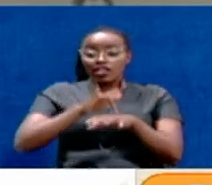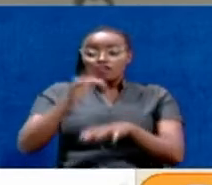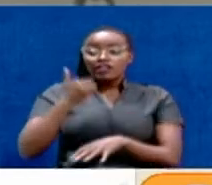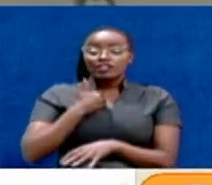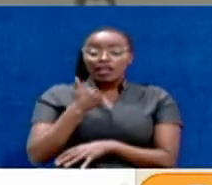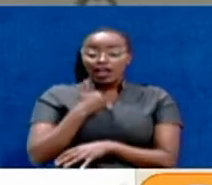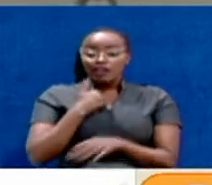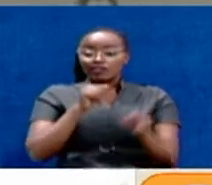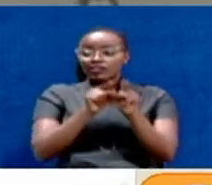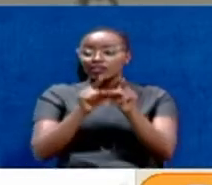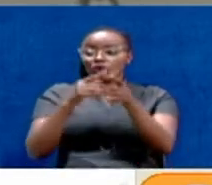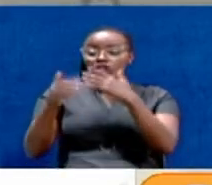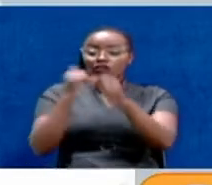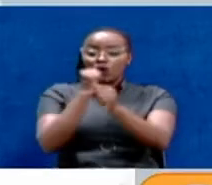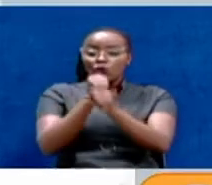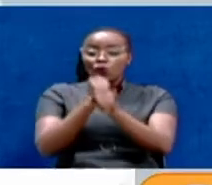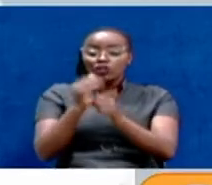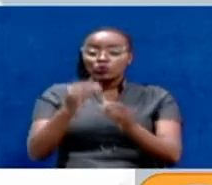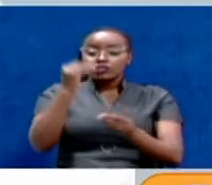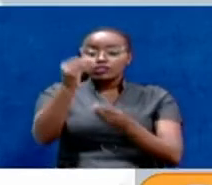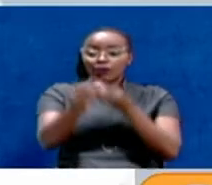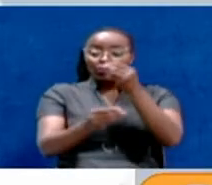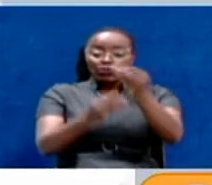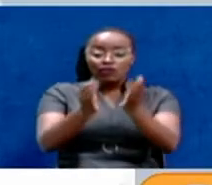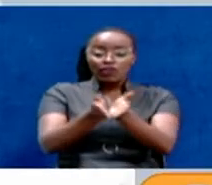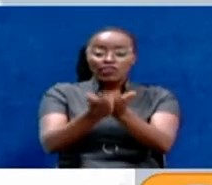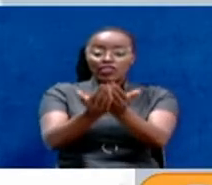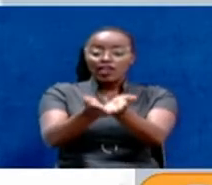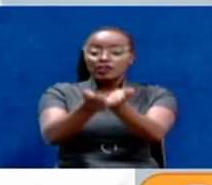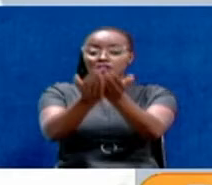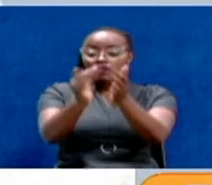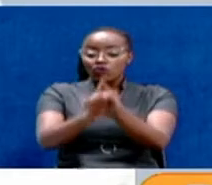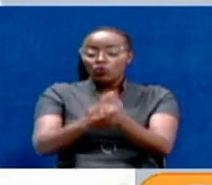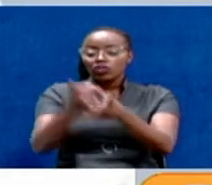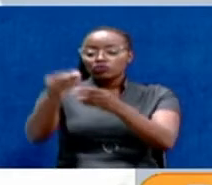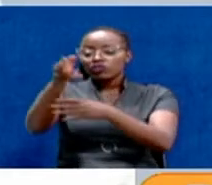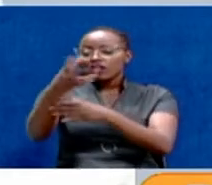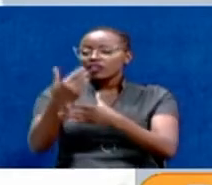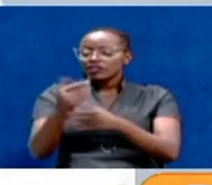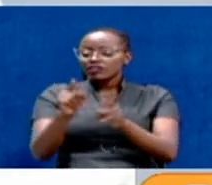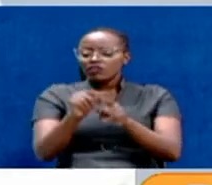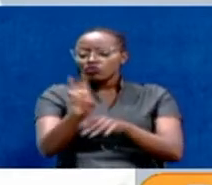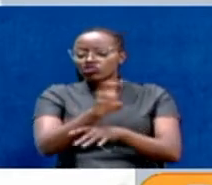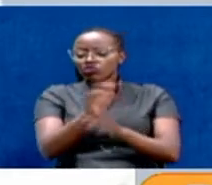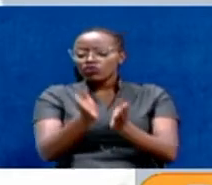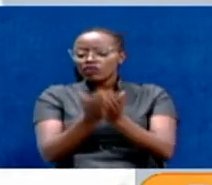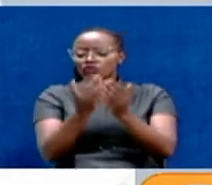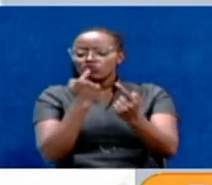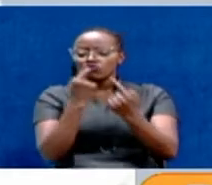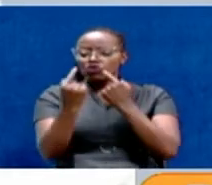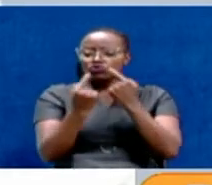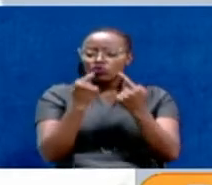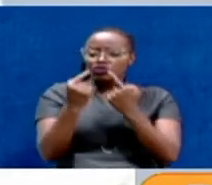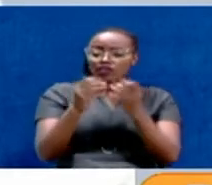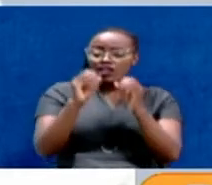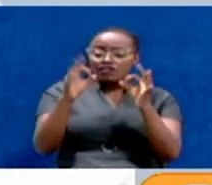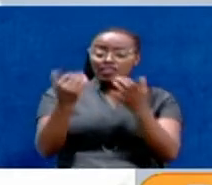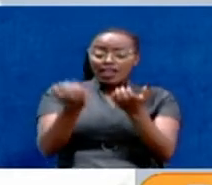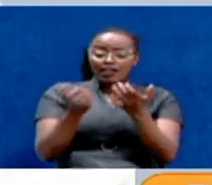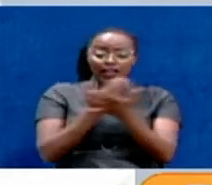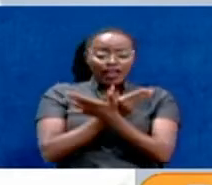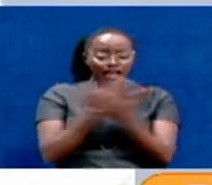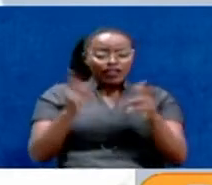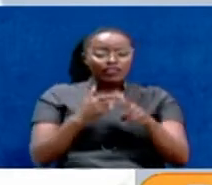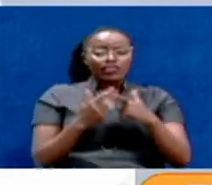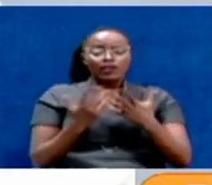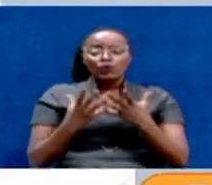need. And what we do supplies in the ship. We go on board the ship, we visit the ship, and we talk to them. In case they need anything,